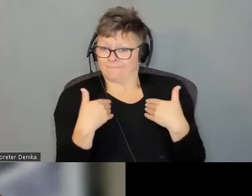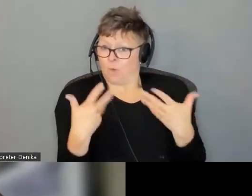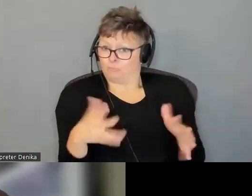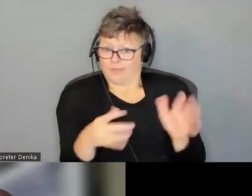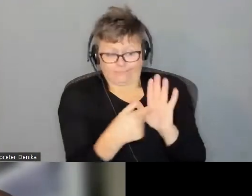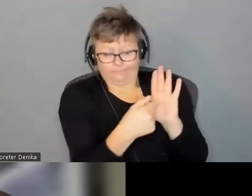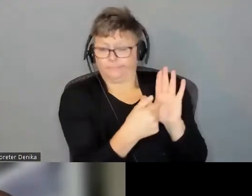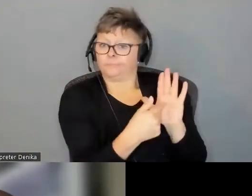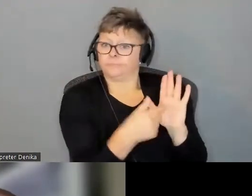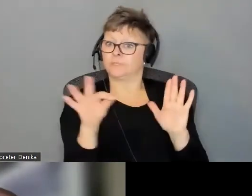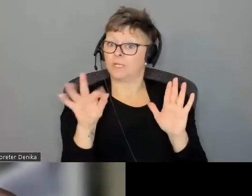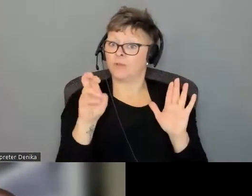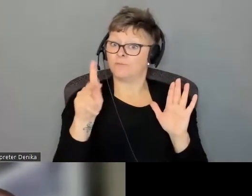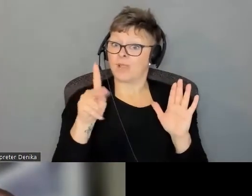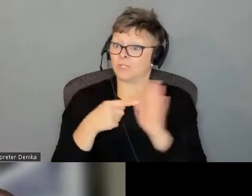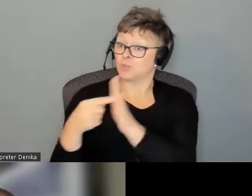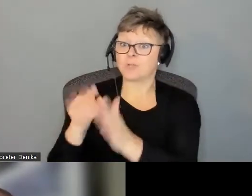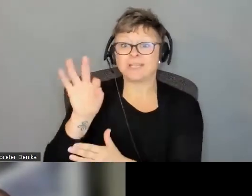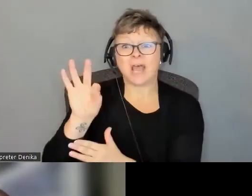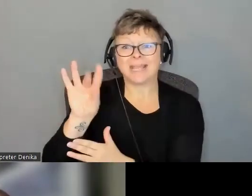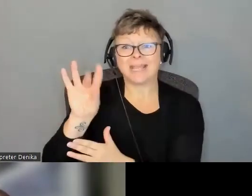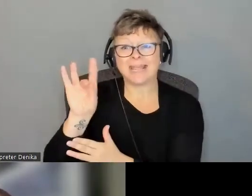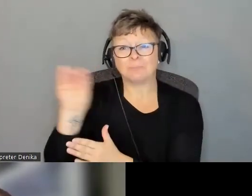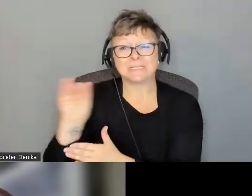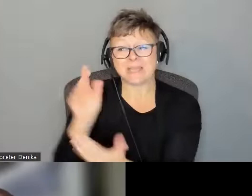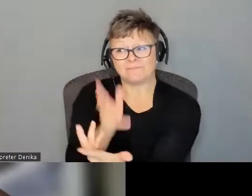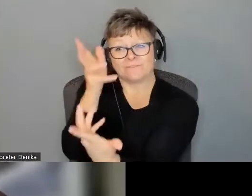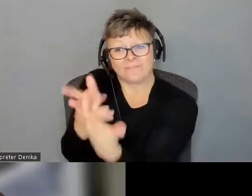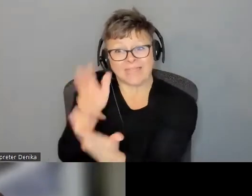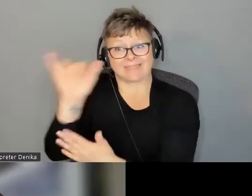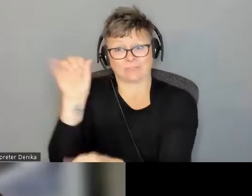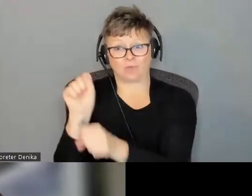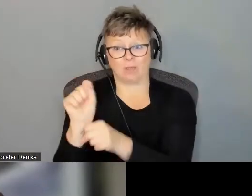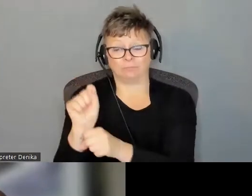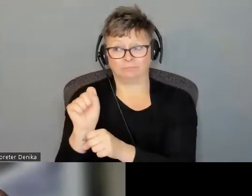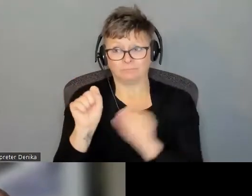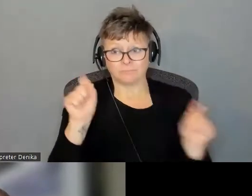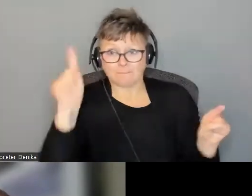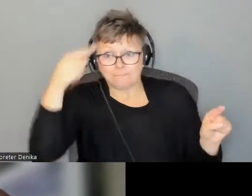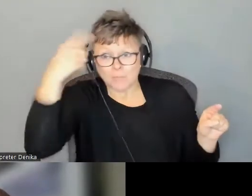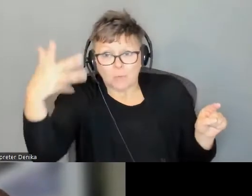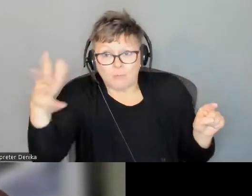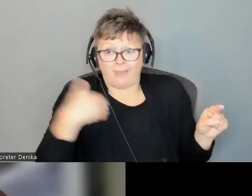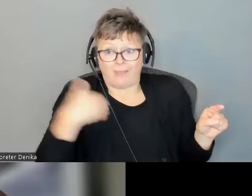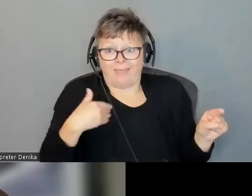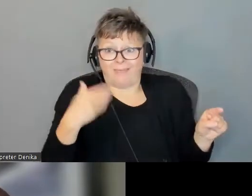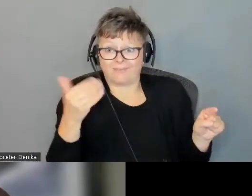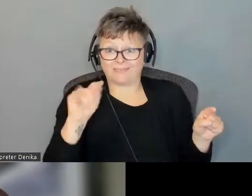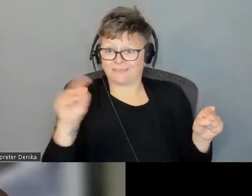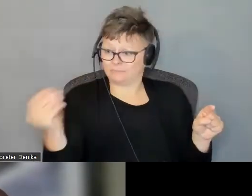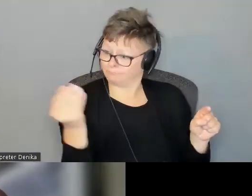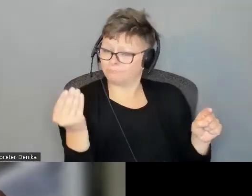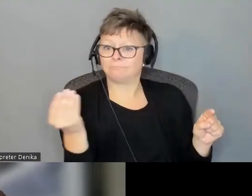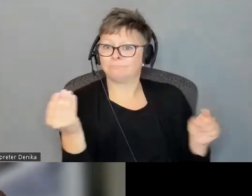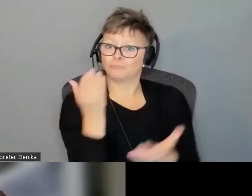showed that he was a 98% fit for this job. The employer had all that information. And what that did was it changed the conversation.